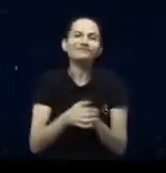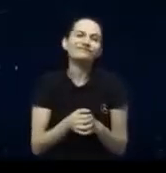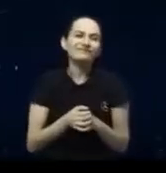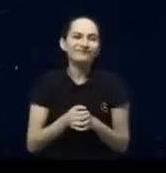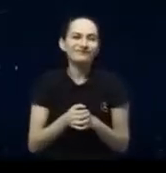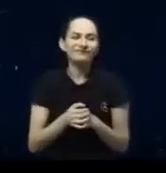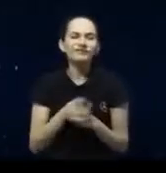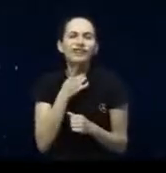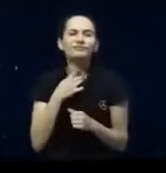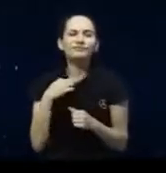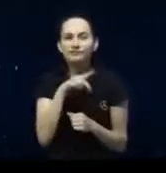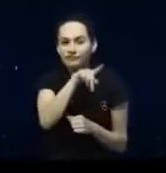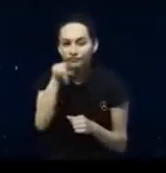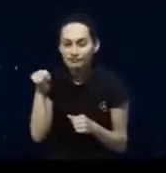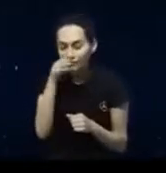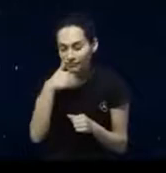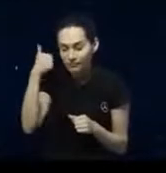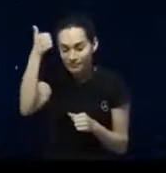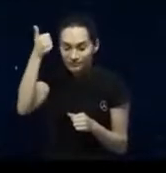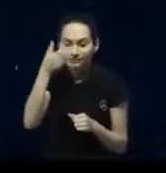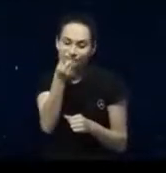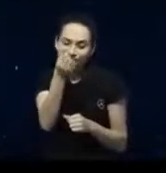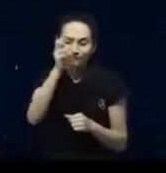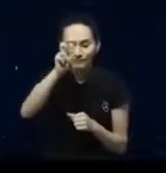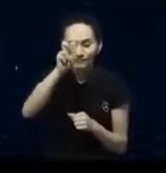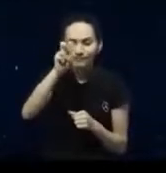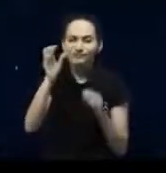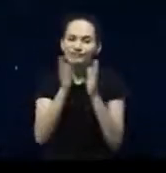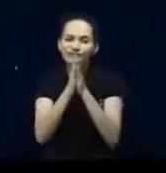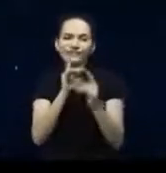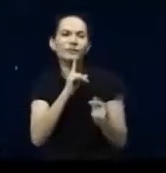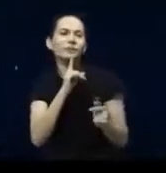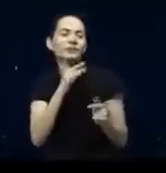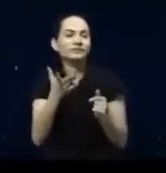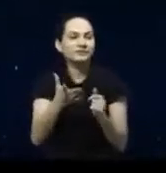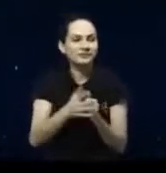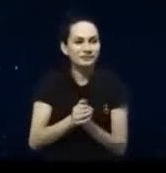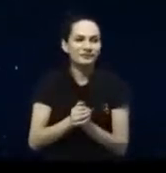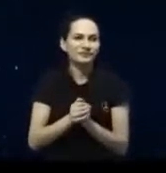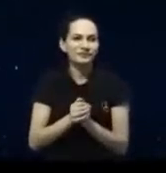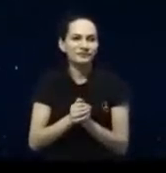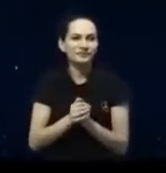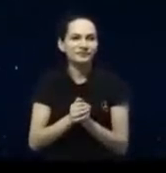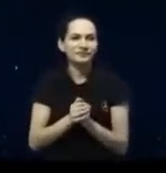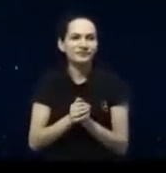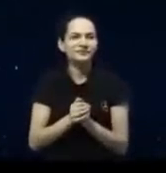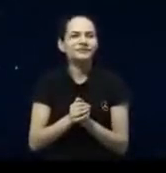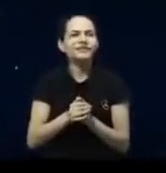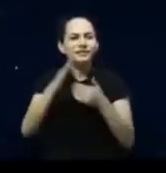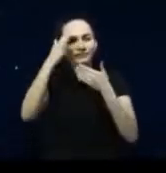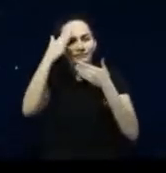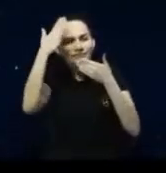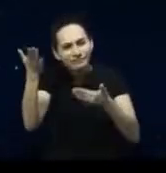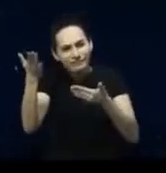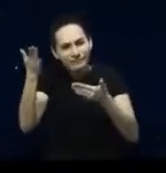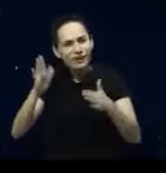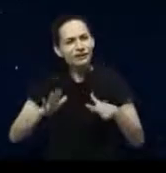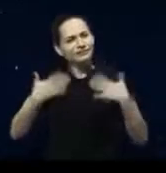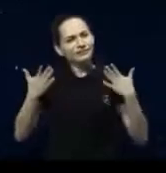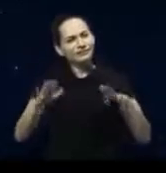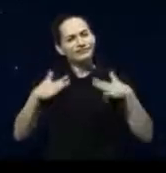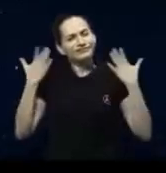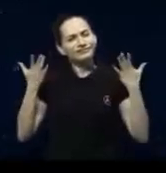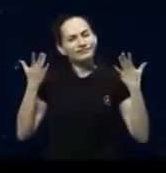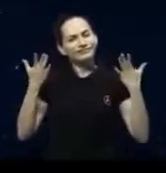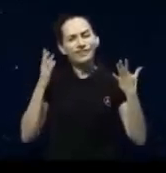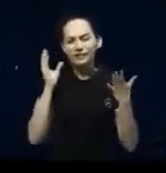which you and sixth anniversary on the best and for you Fashion